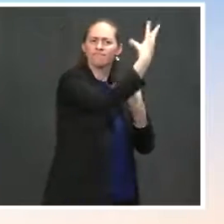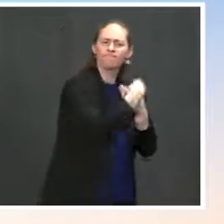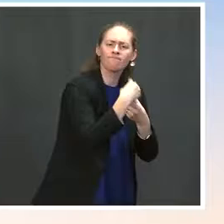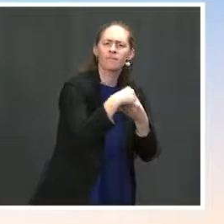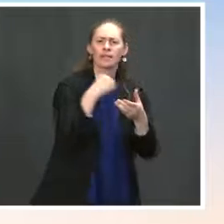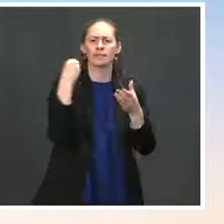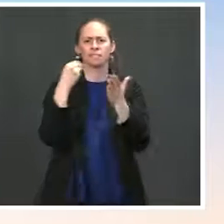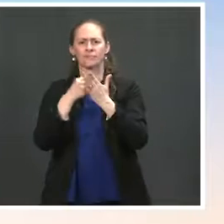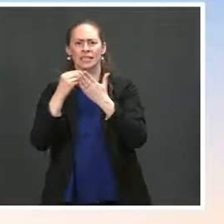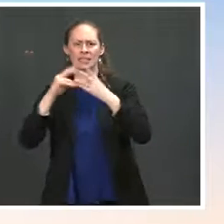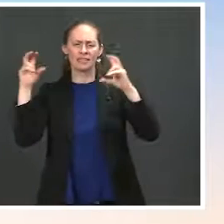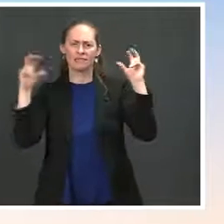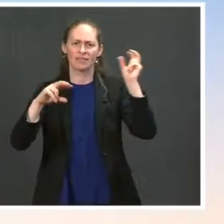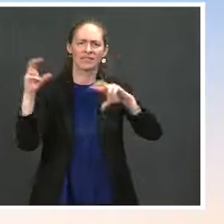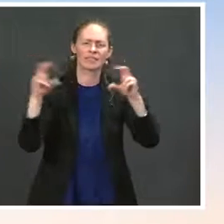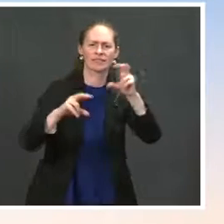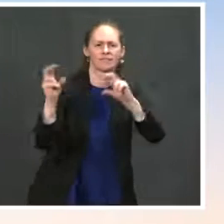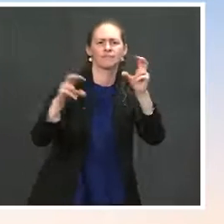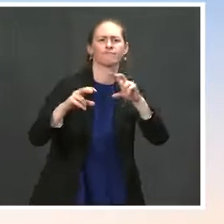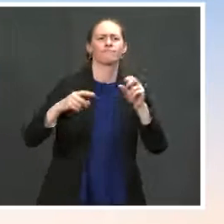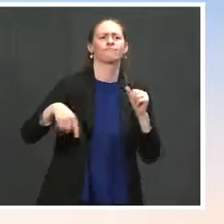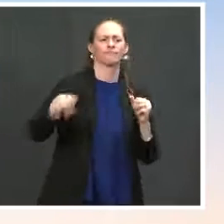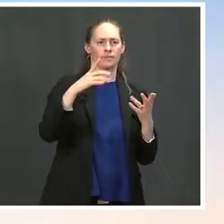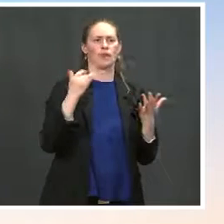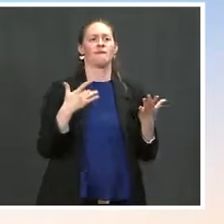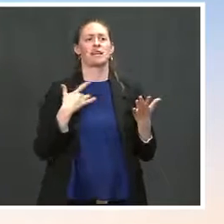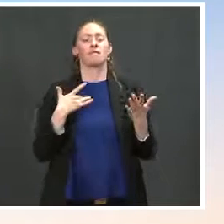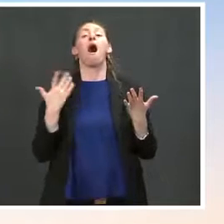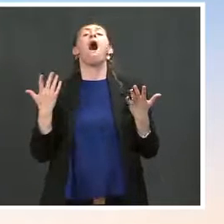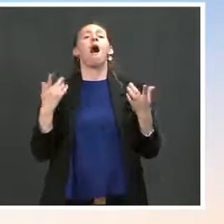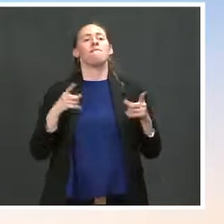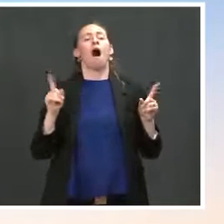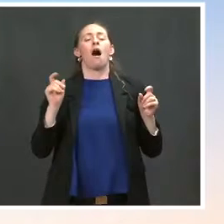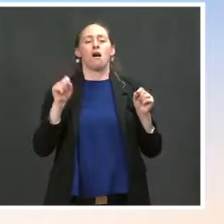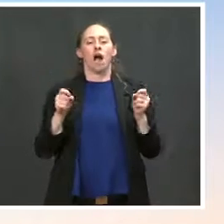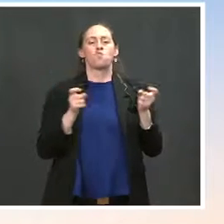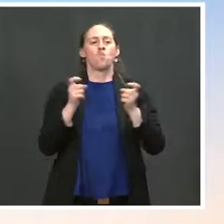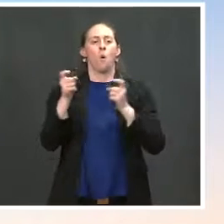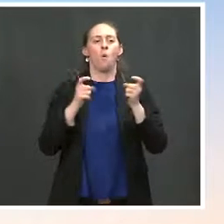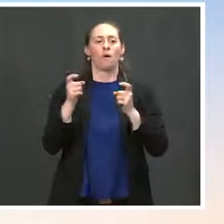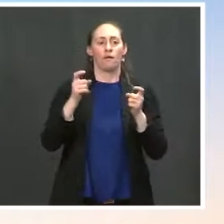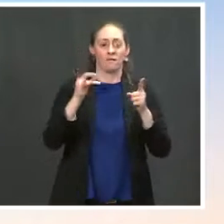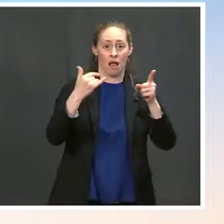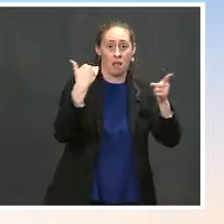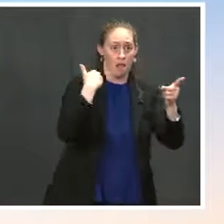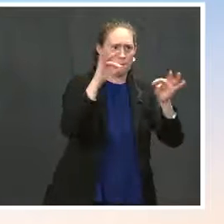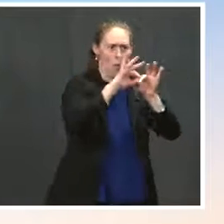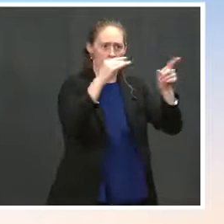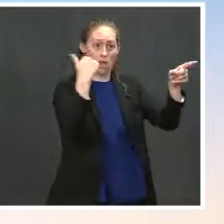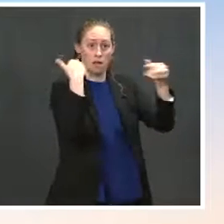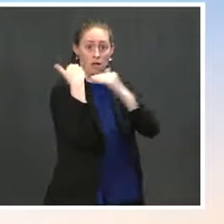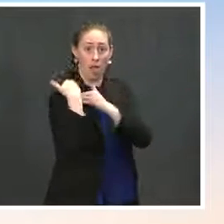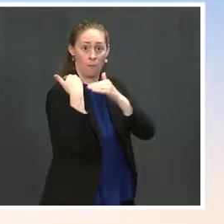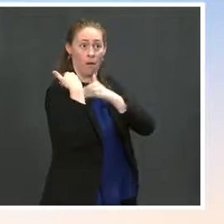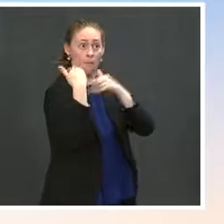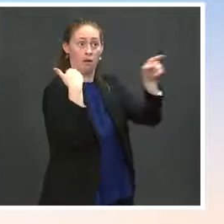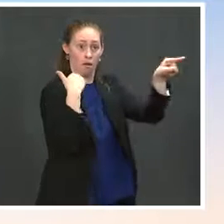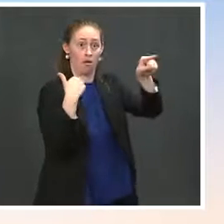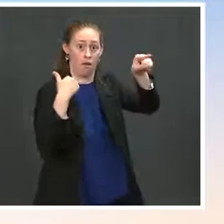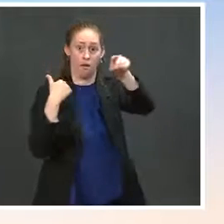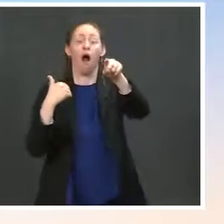get a foothold on holding them accountable and on moving forward and getting it done. Is it